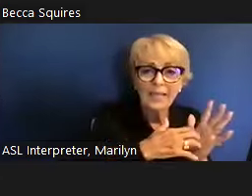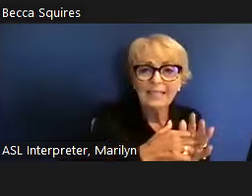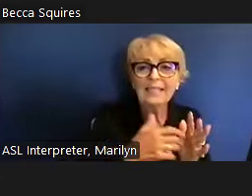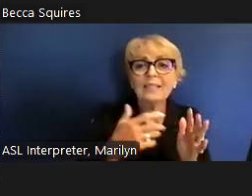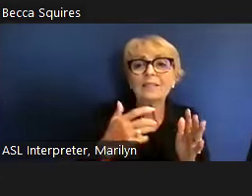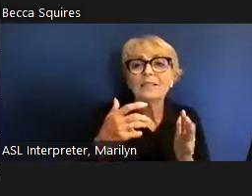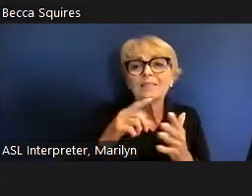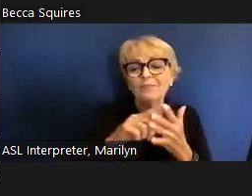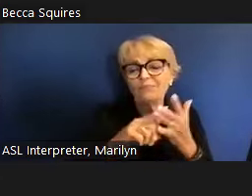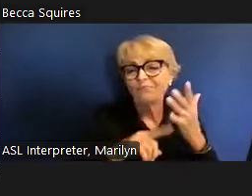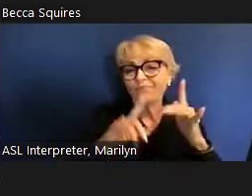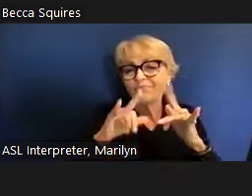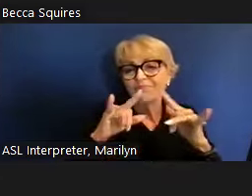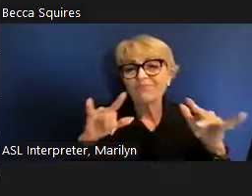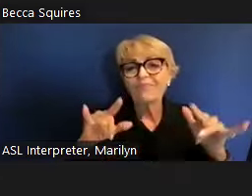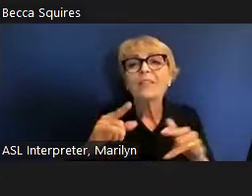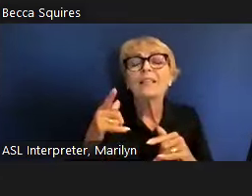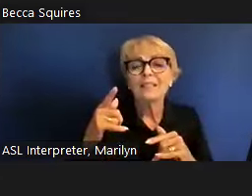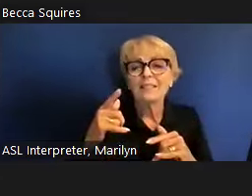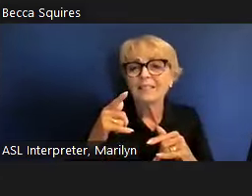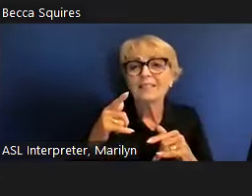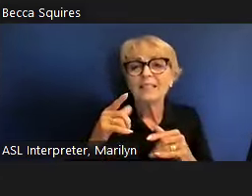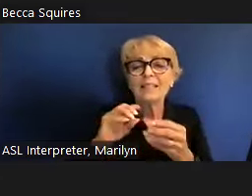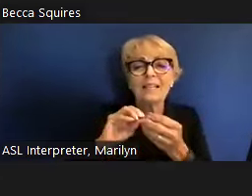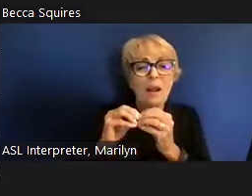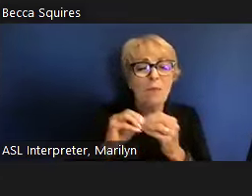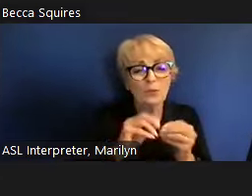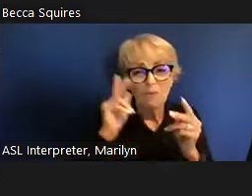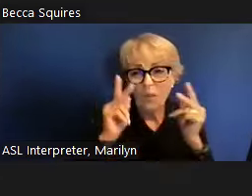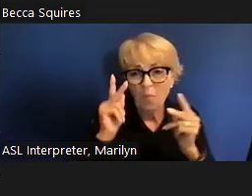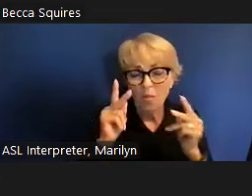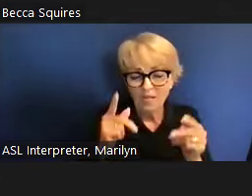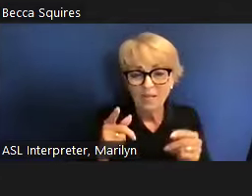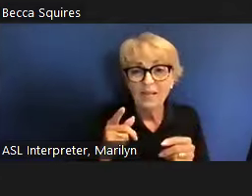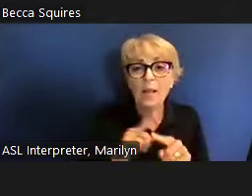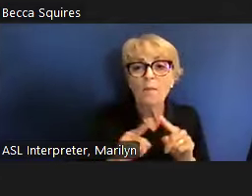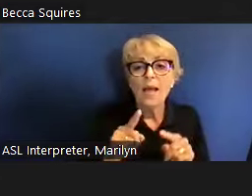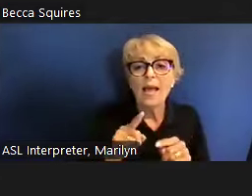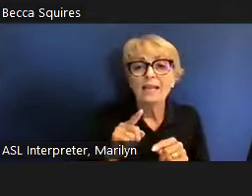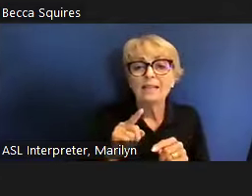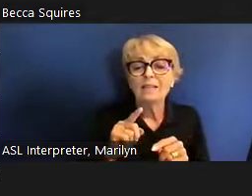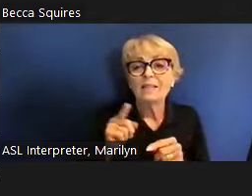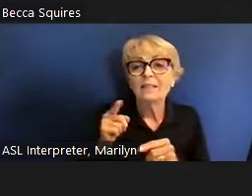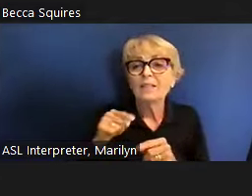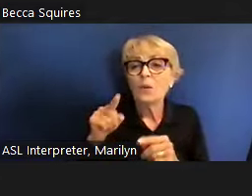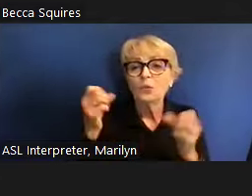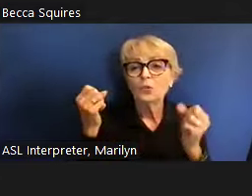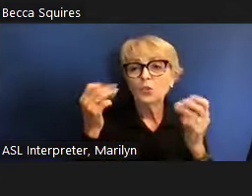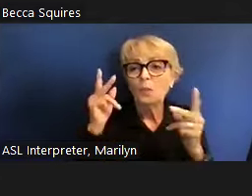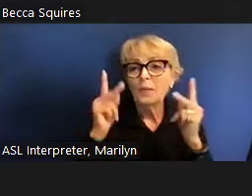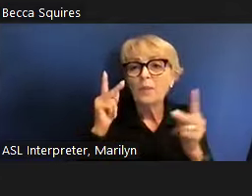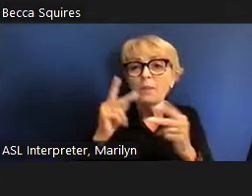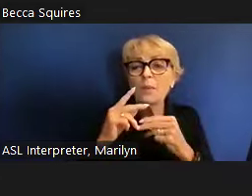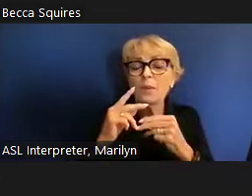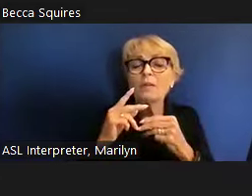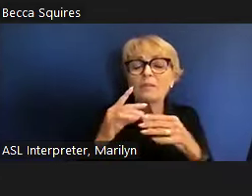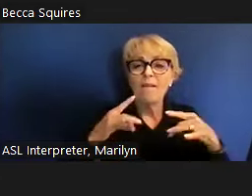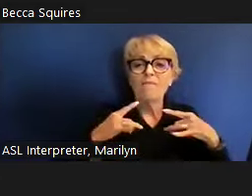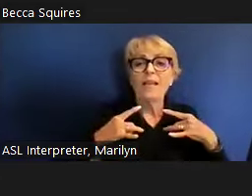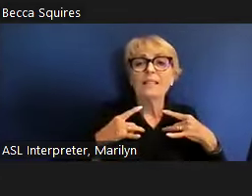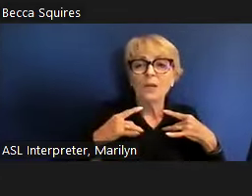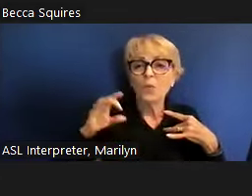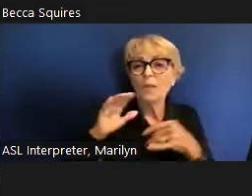whole bunch of other things in smaller numbers of people. But given the fact that there were so many people affected with COVID, even